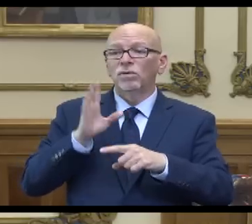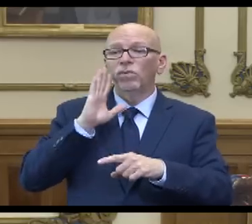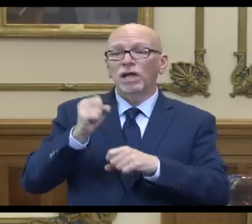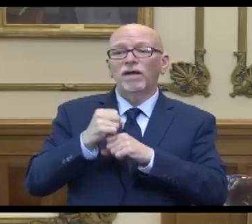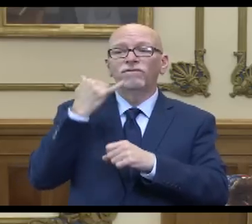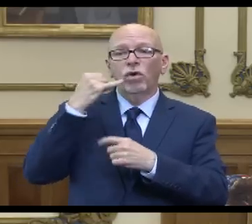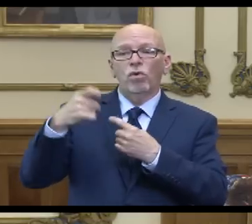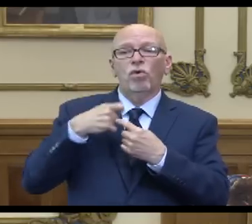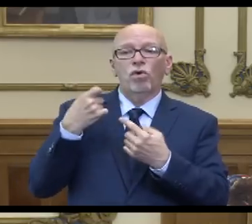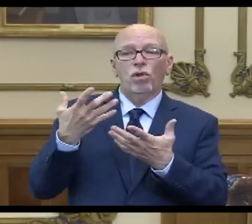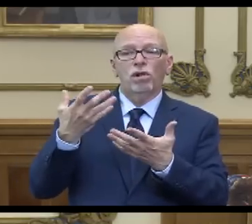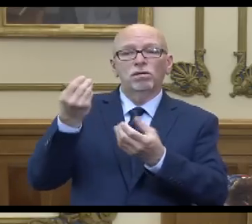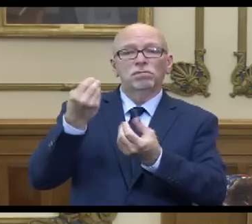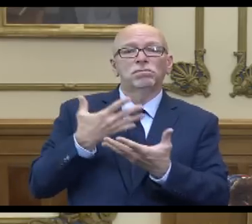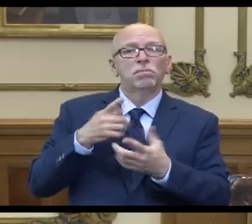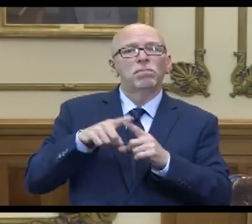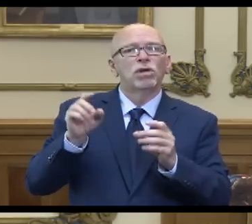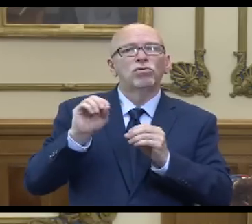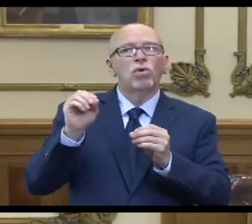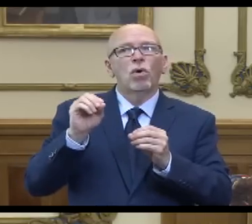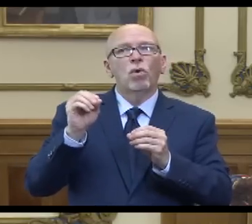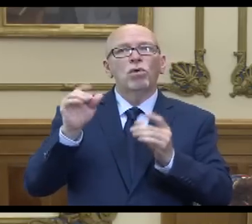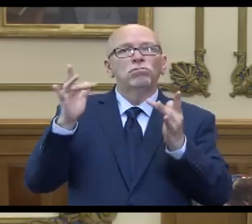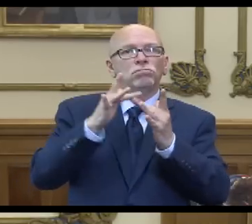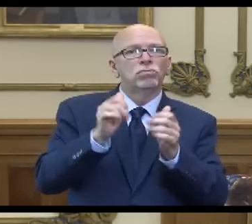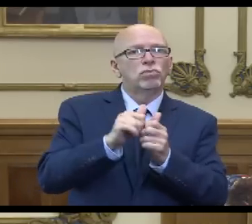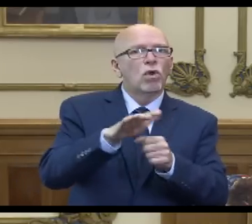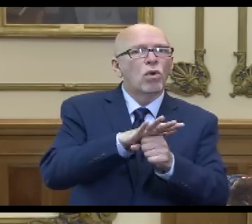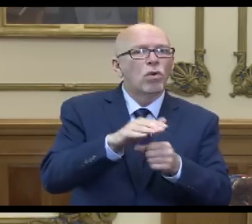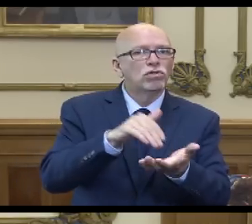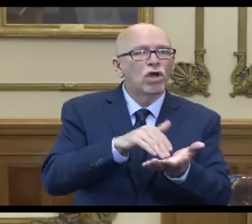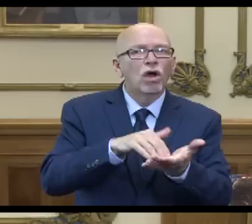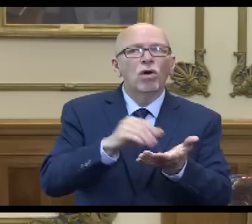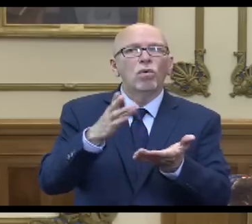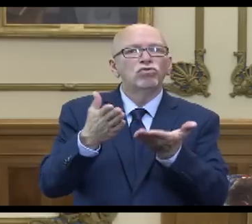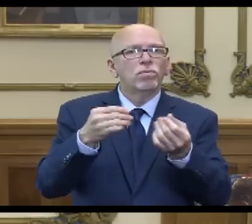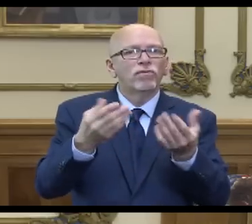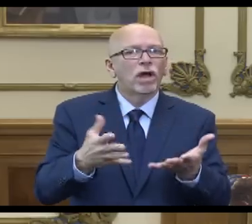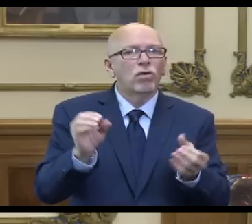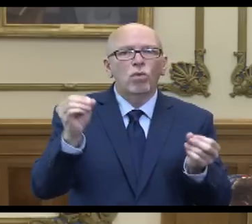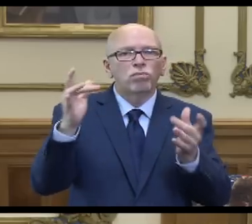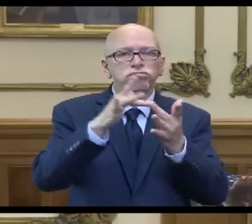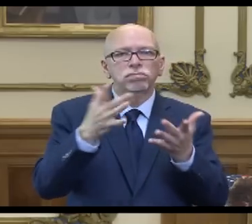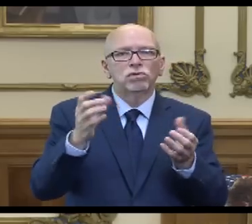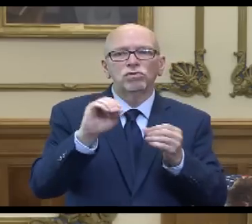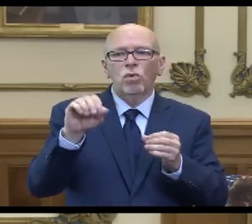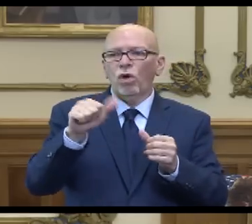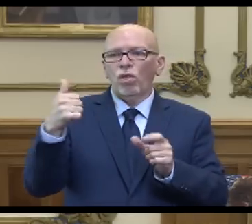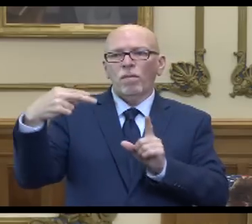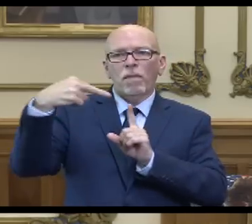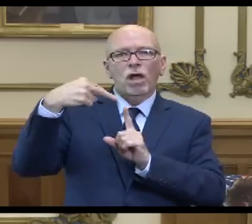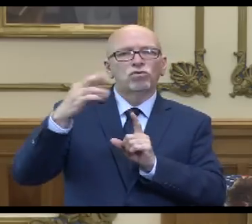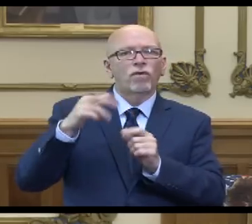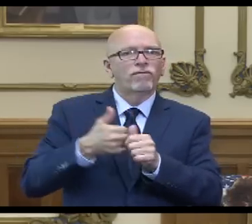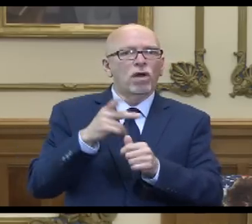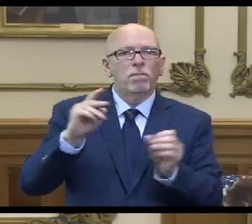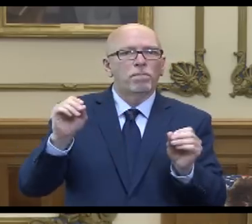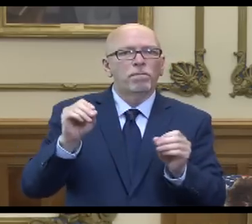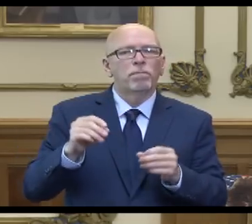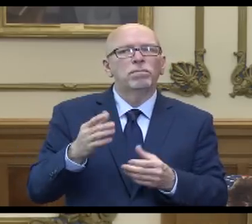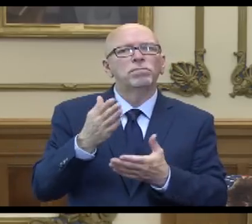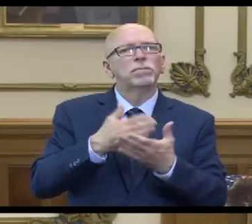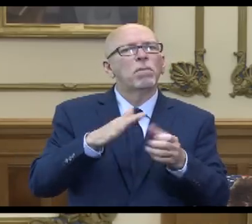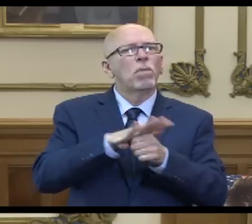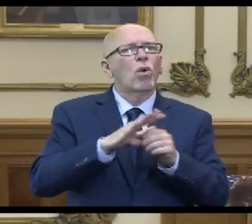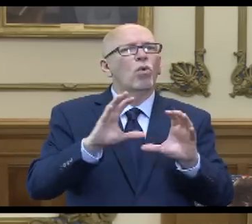call and that there is no communication with local doctors or service providers and no further monitoring or follow-up. Some